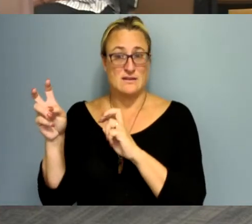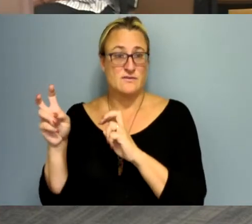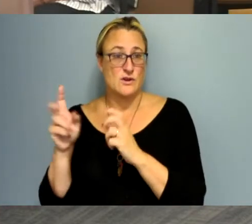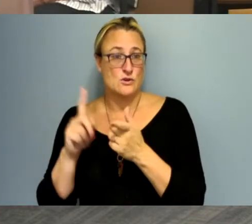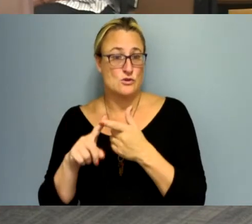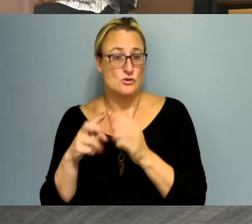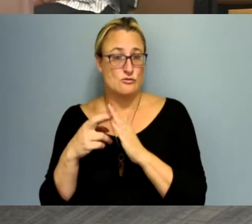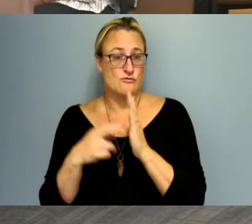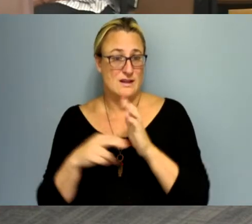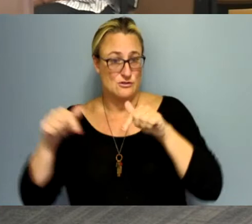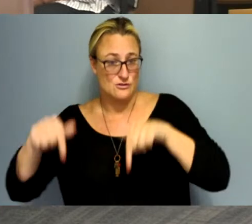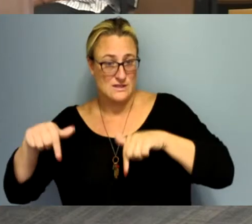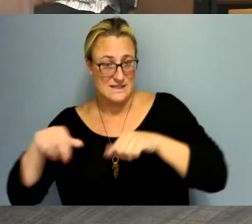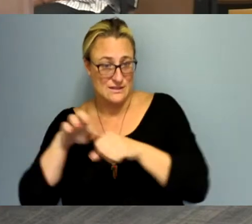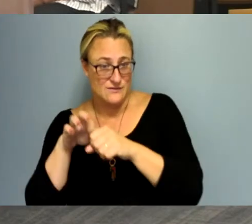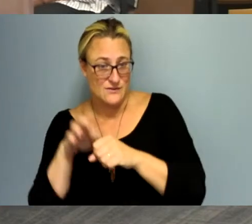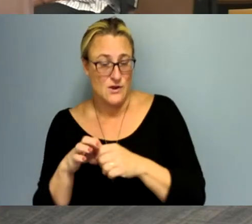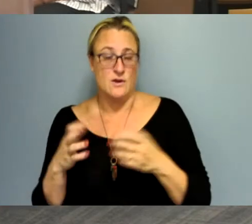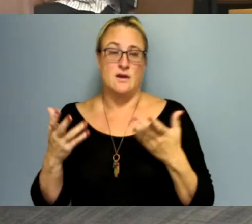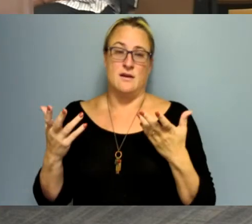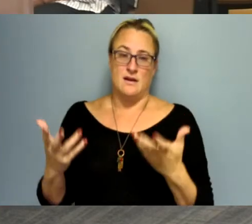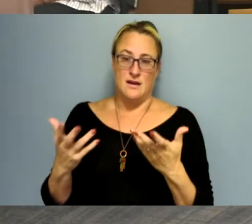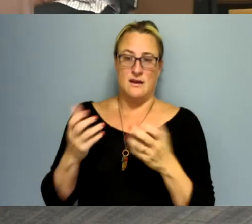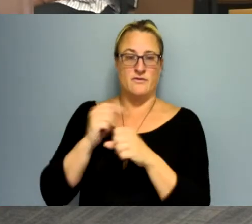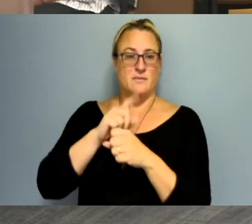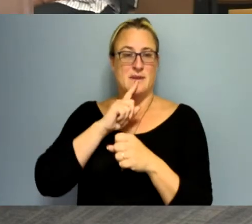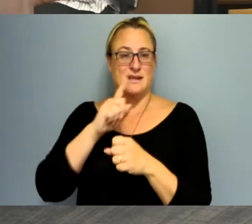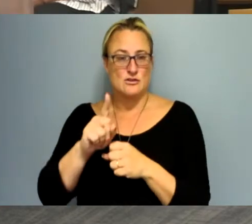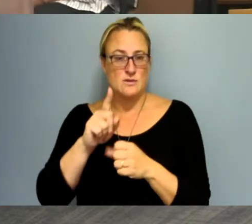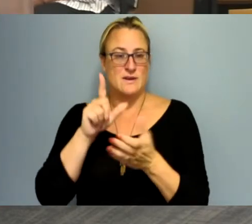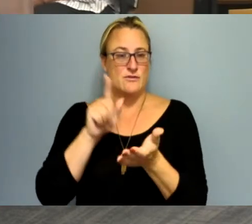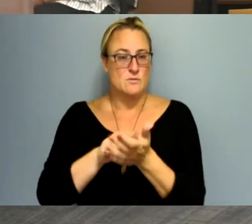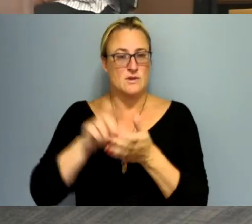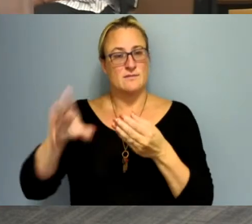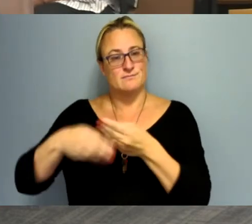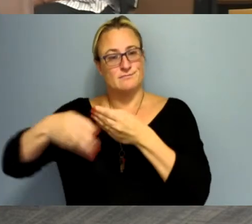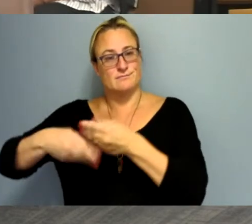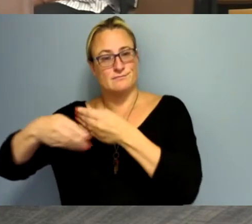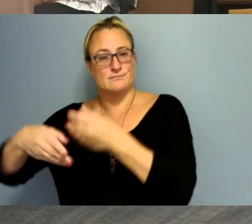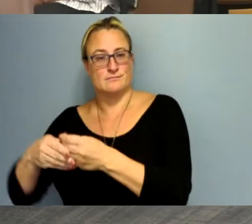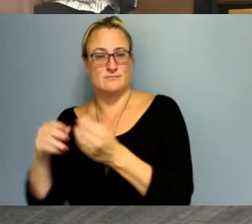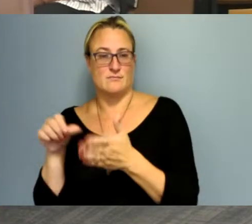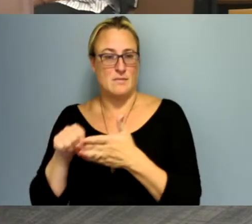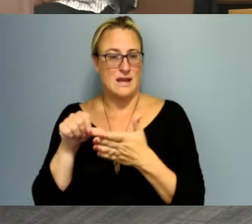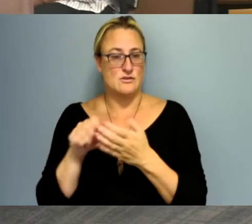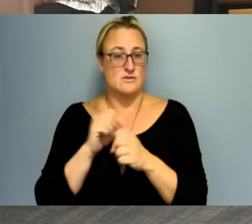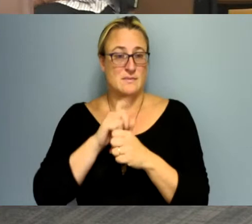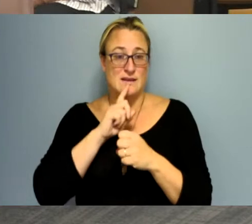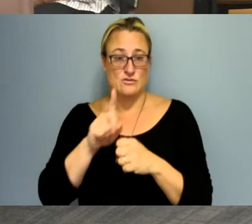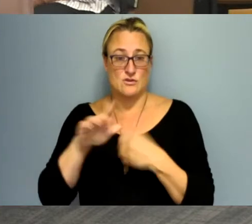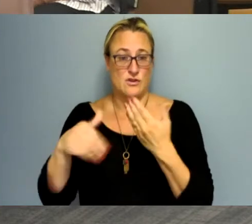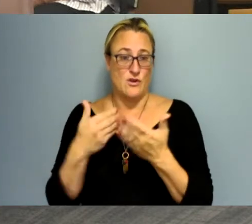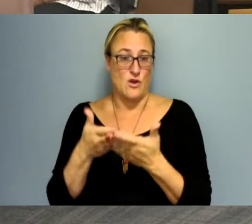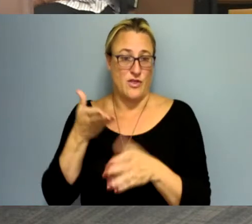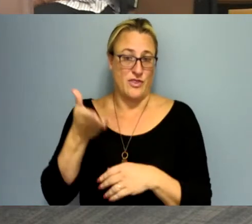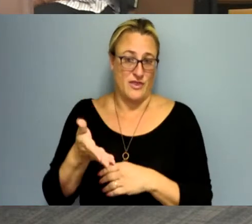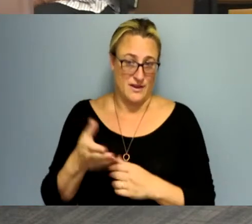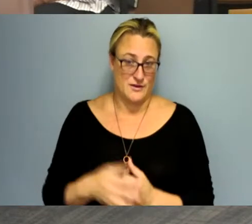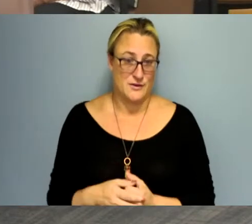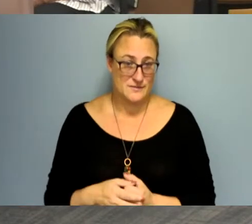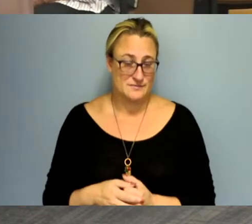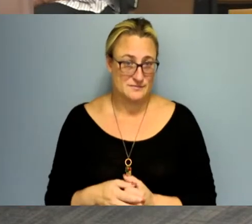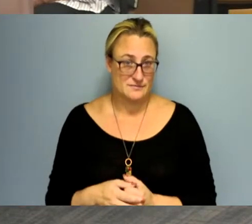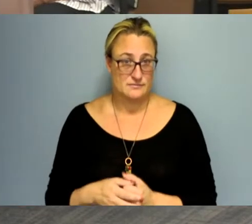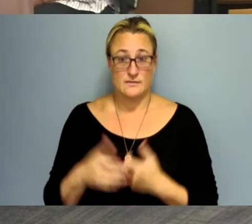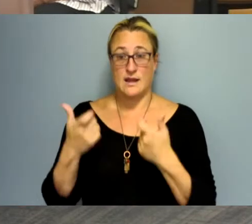So we're making sure it had to manually make sure, print supplemental pages, things like that, to make sure that everyone's in the poll book. With electronic